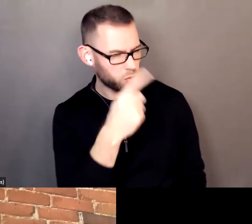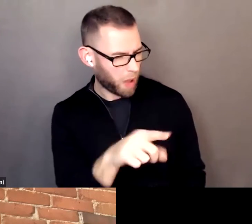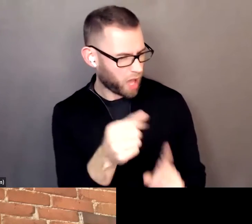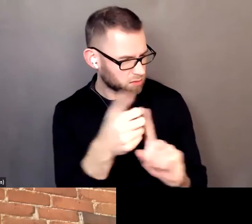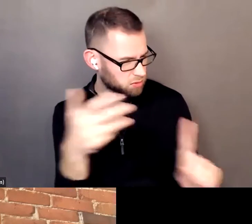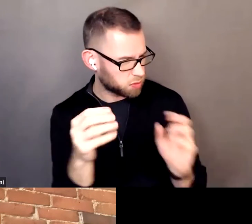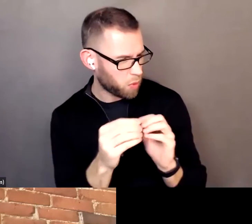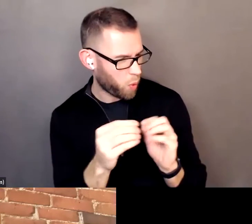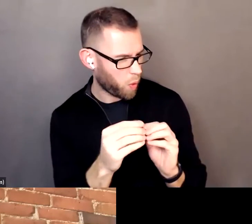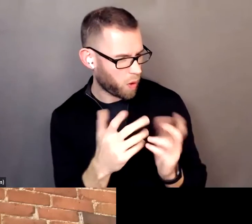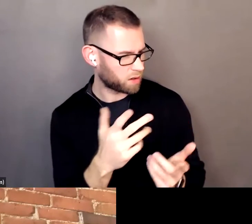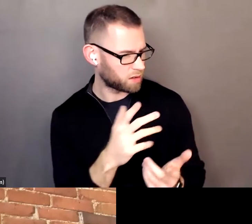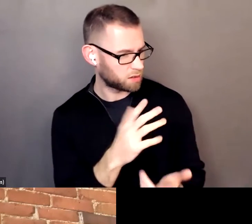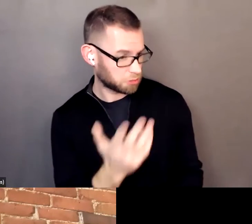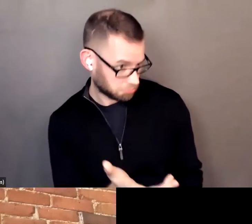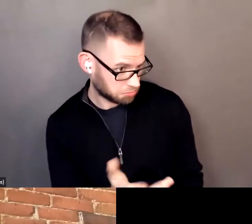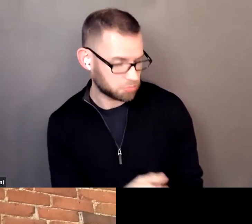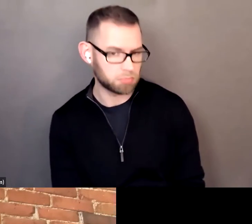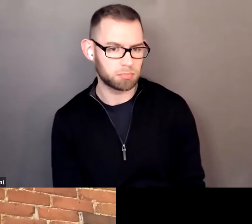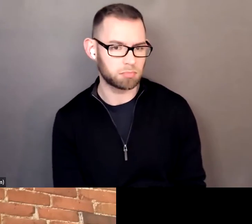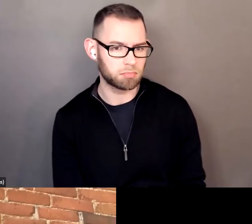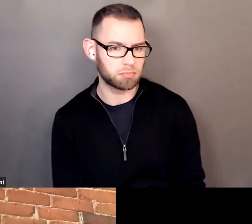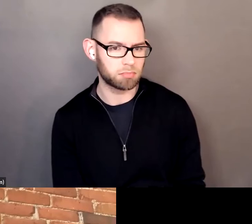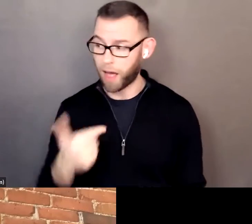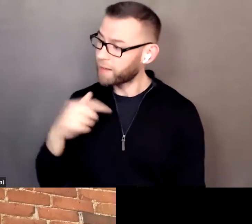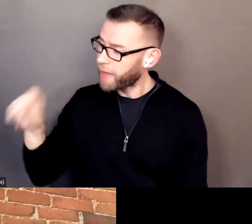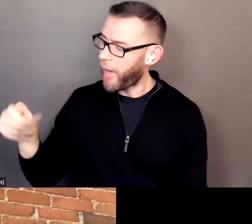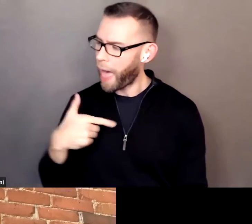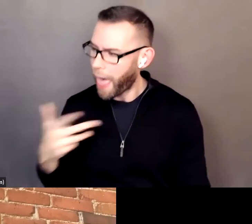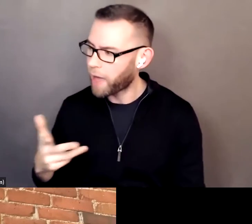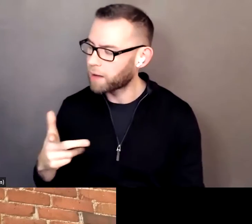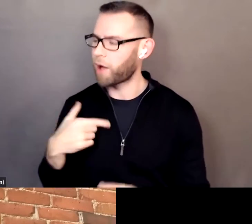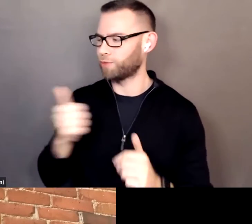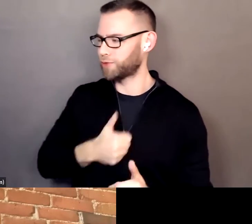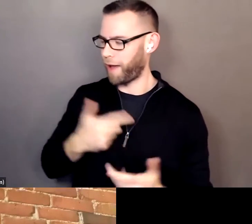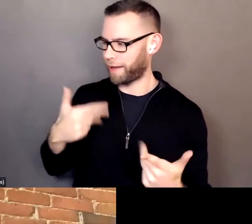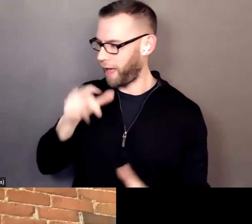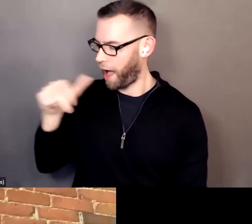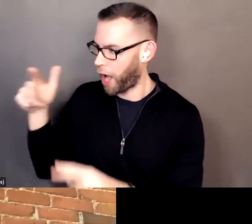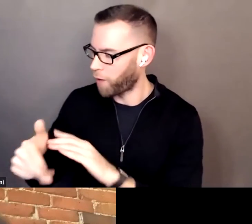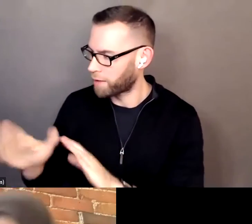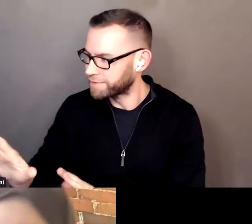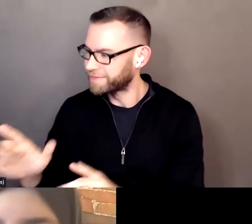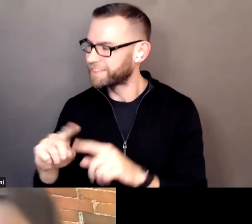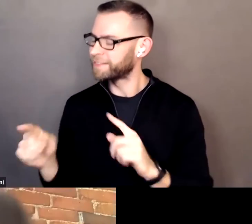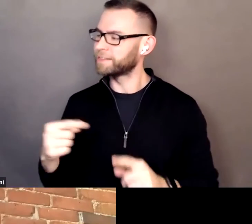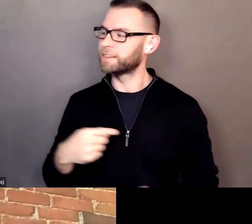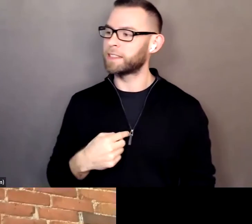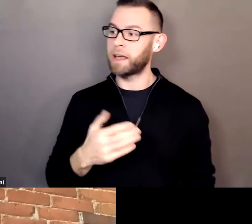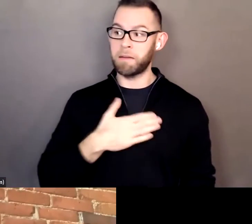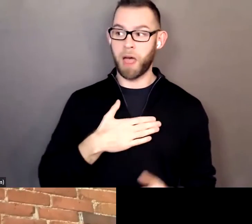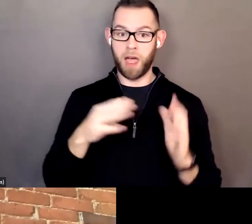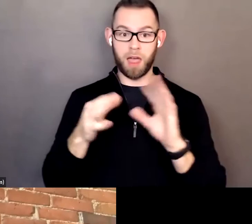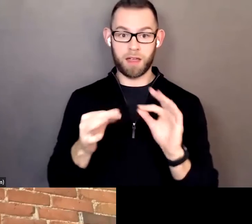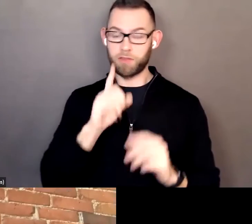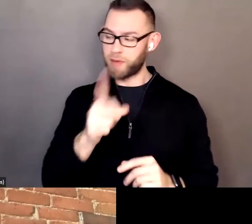personal relationship? Yeah, go ahead. Sorry to cut you off, Mona. Yeah, I mean, here's what I'll say. It was very important to